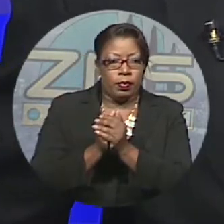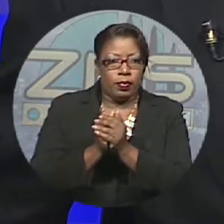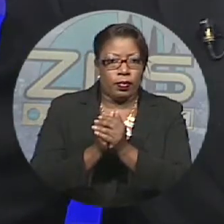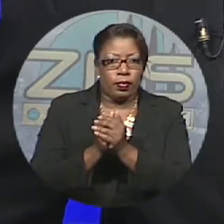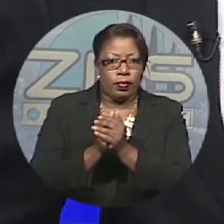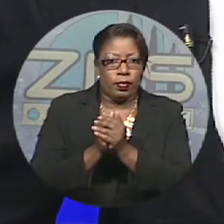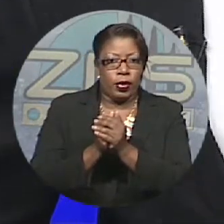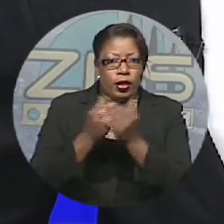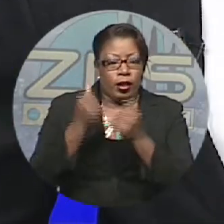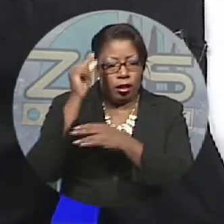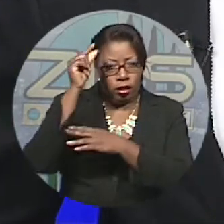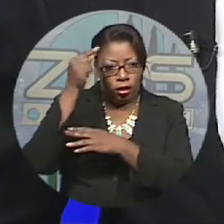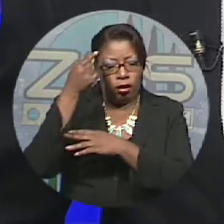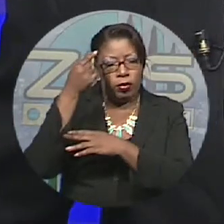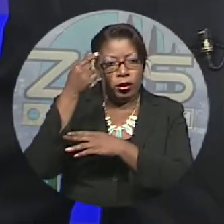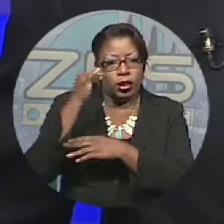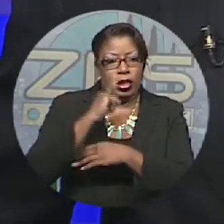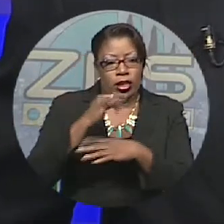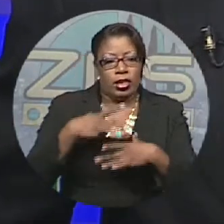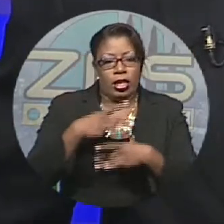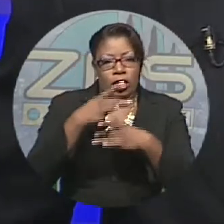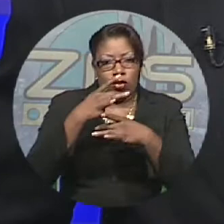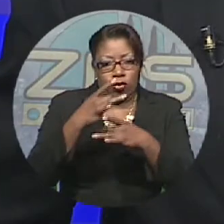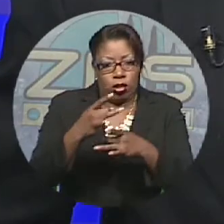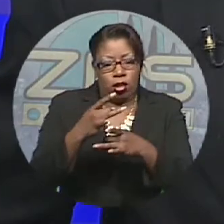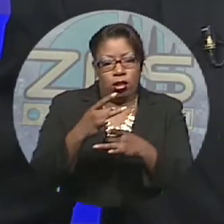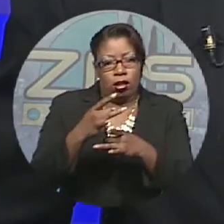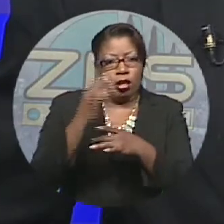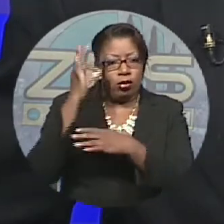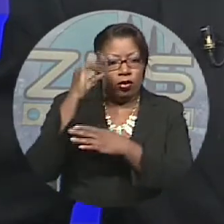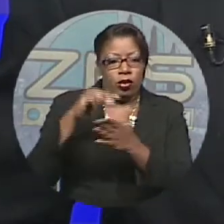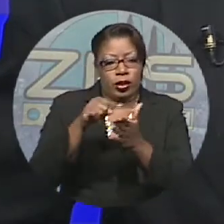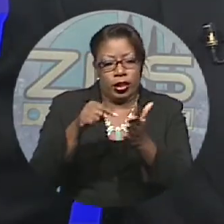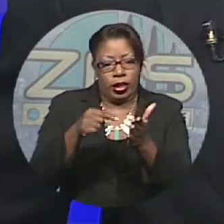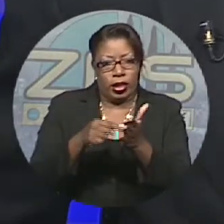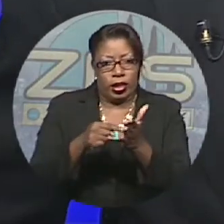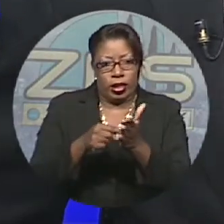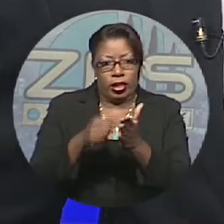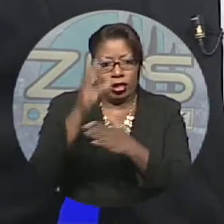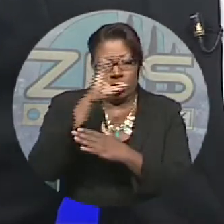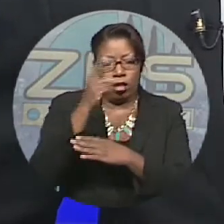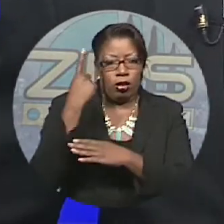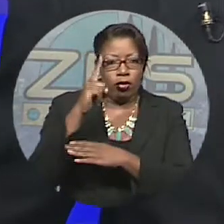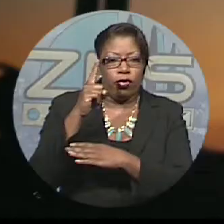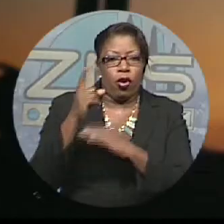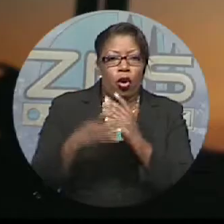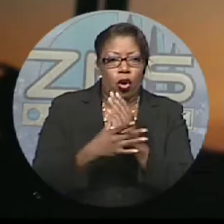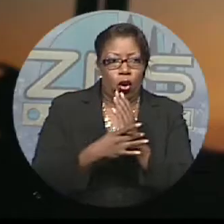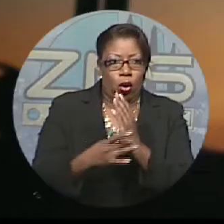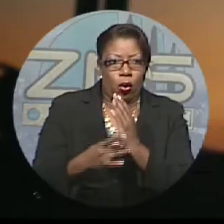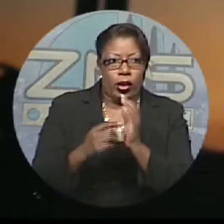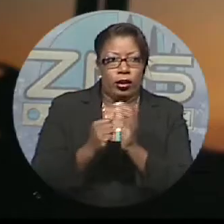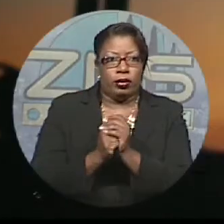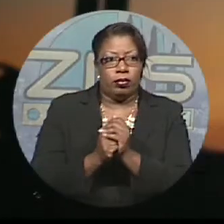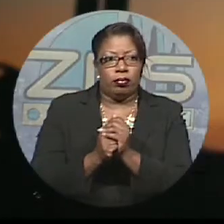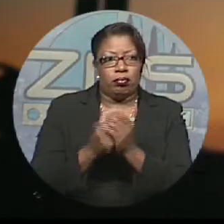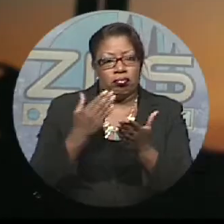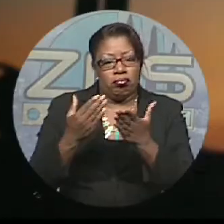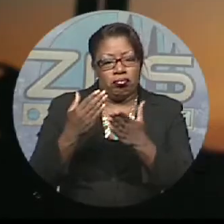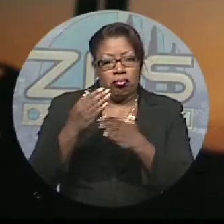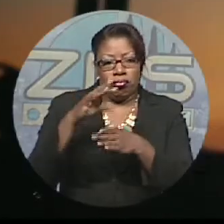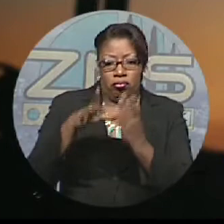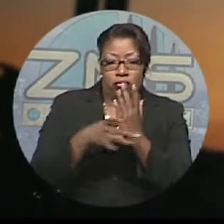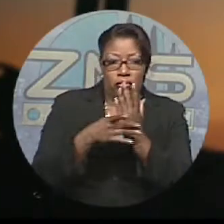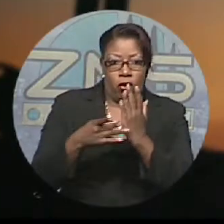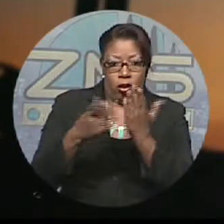and whether government is now interested in furthering its position on oil exploration. As the possibility of oil exploration